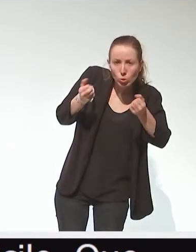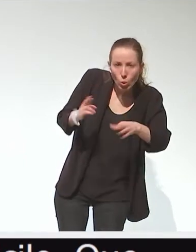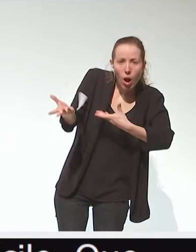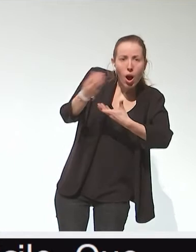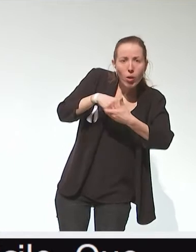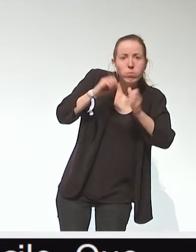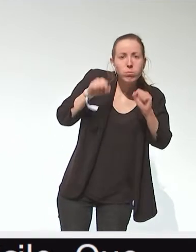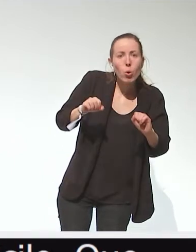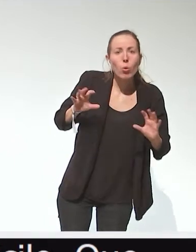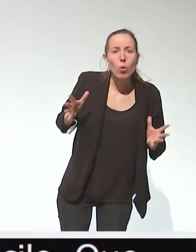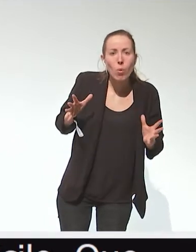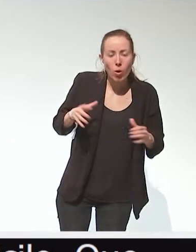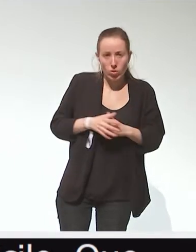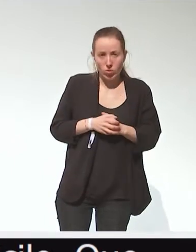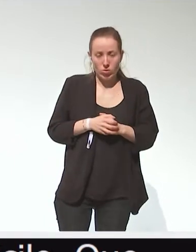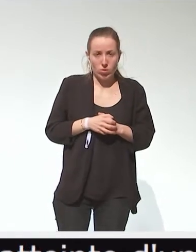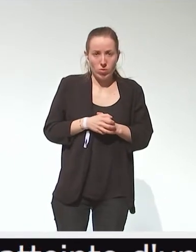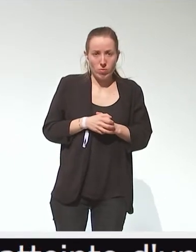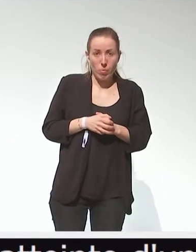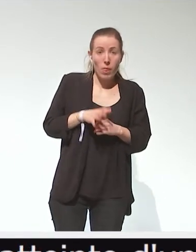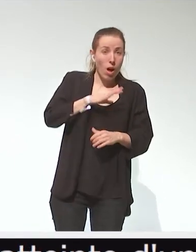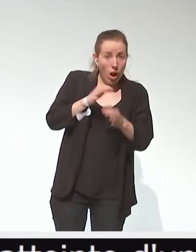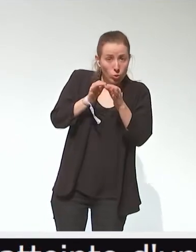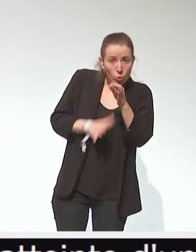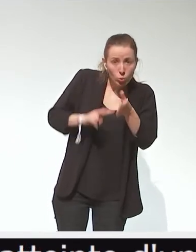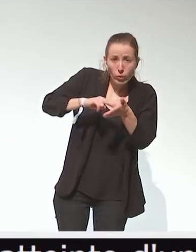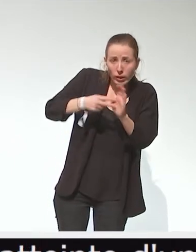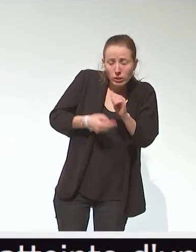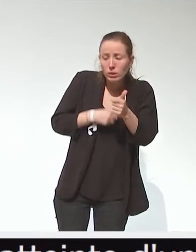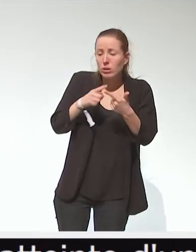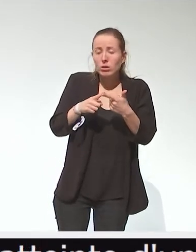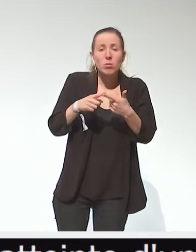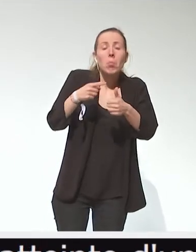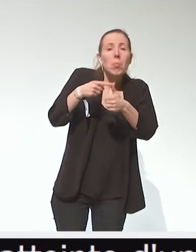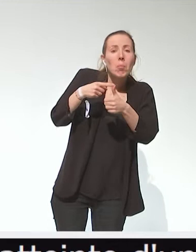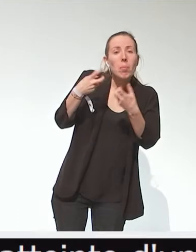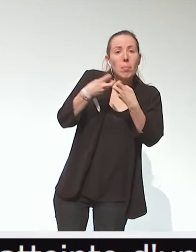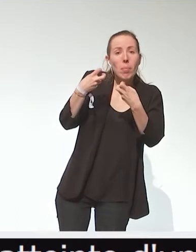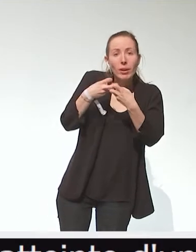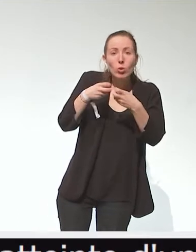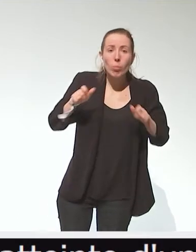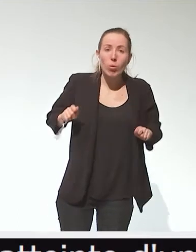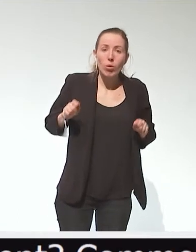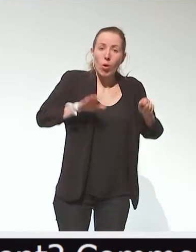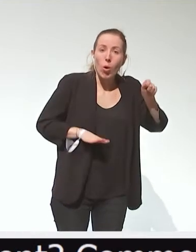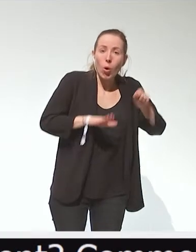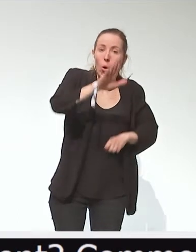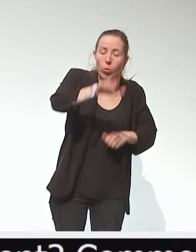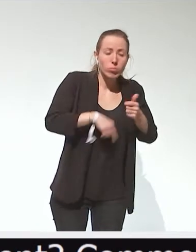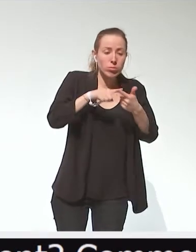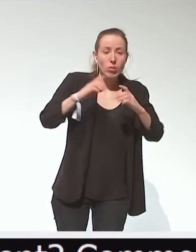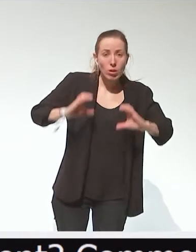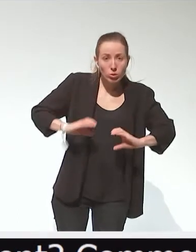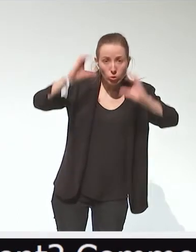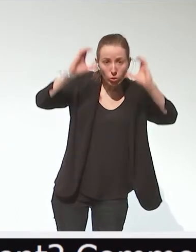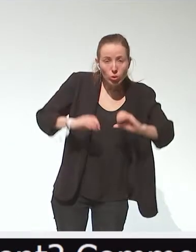ways. There are some technical solutions that can include elevators, ramps. It can include computer software, more and more.